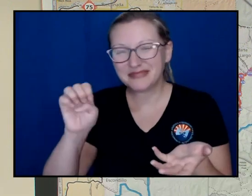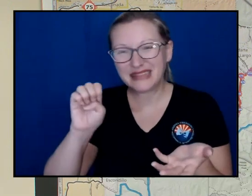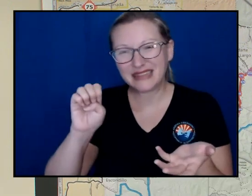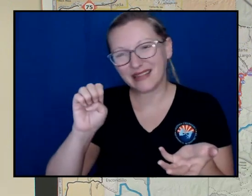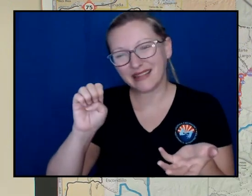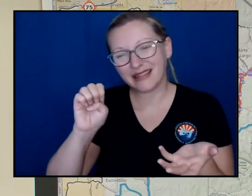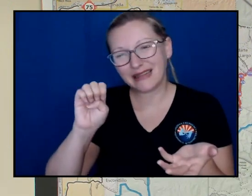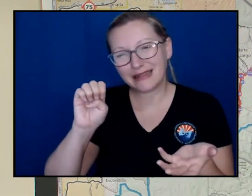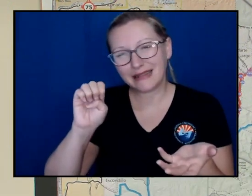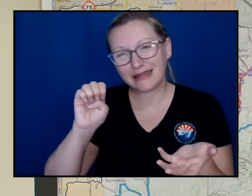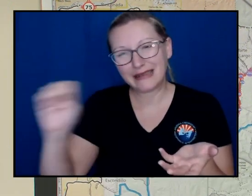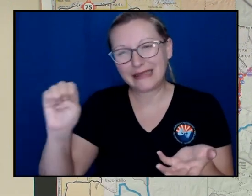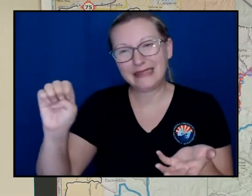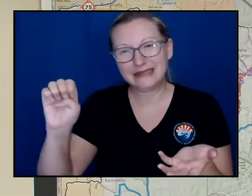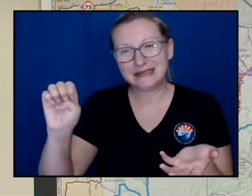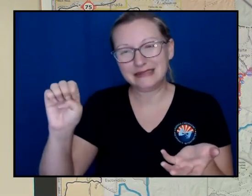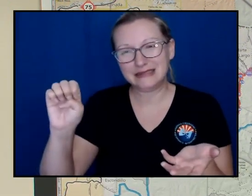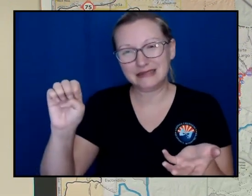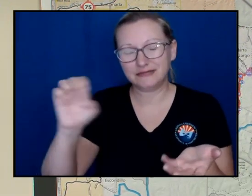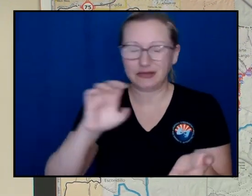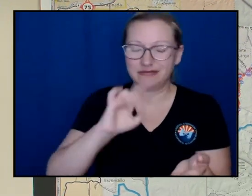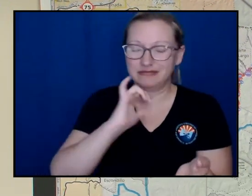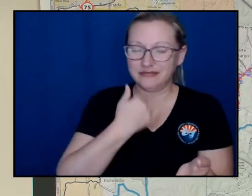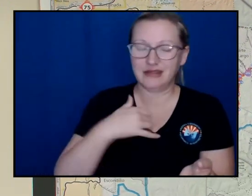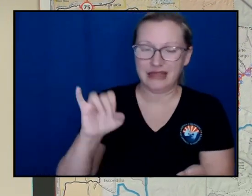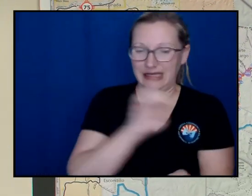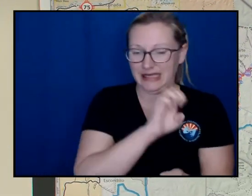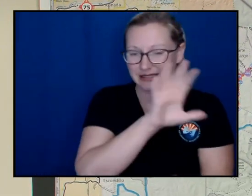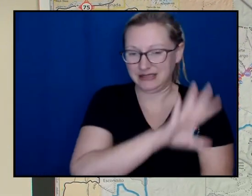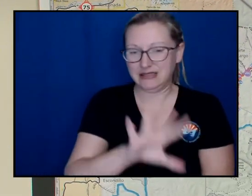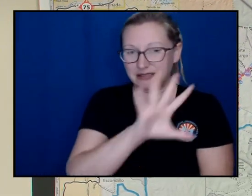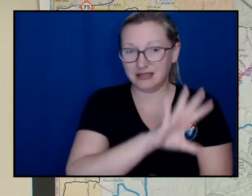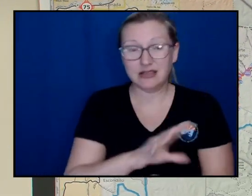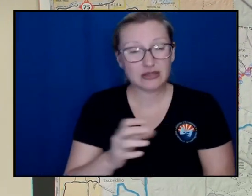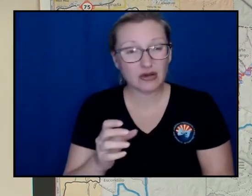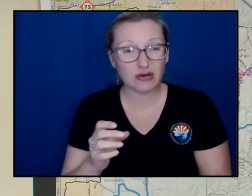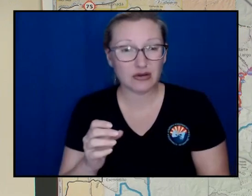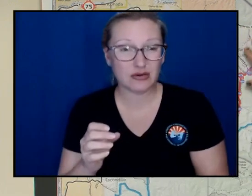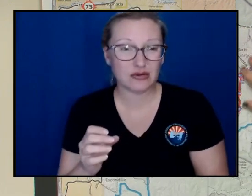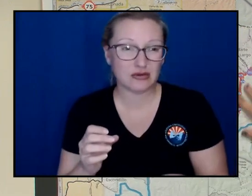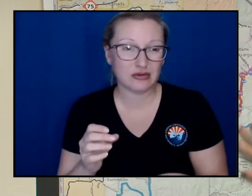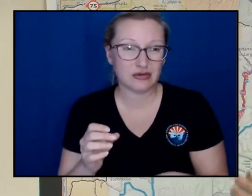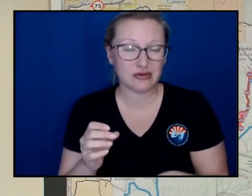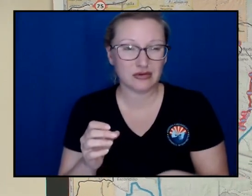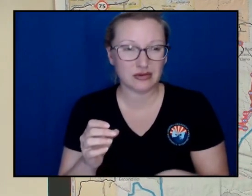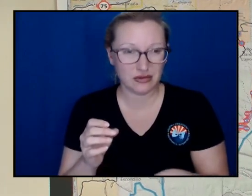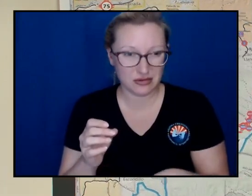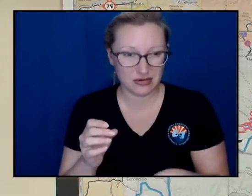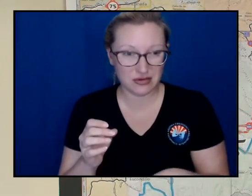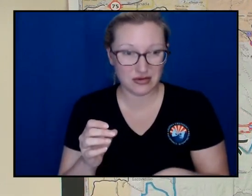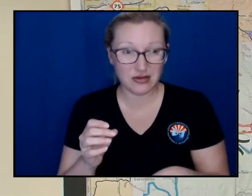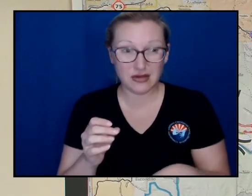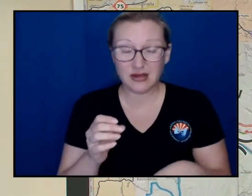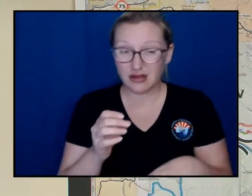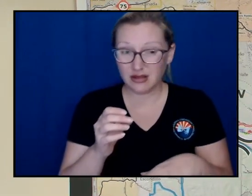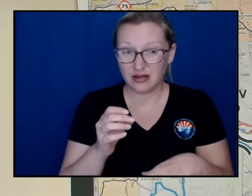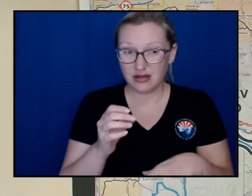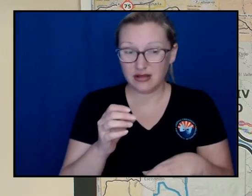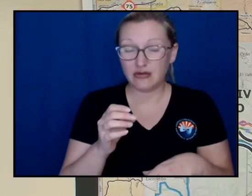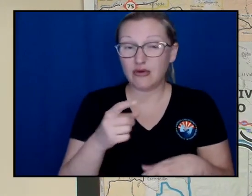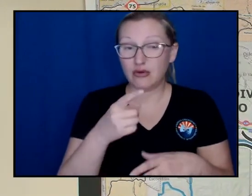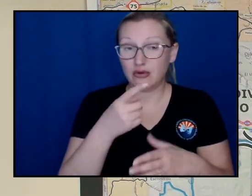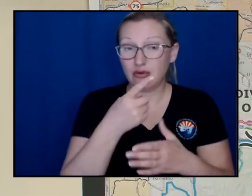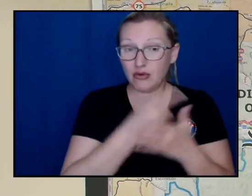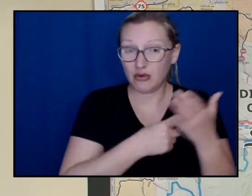distant rainfall. So even though I'm saying, oh, hey, this stuff is going to be the stuff that moves in, the stuff that forms over here is still a